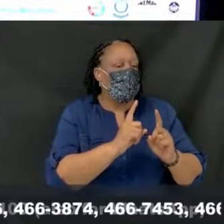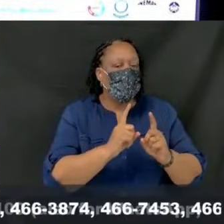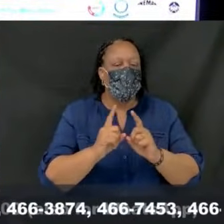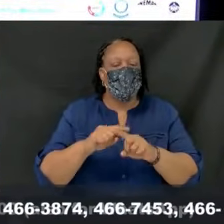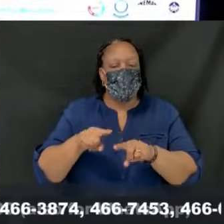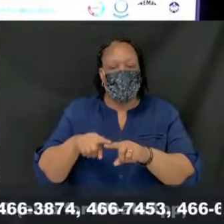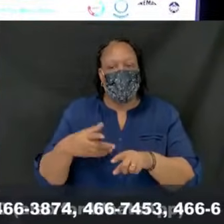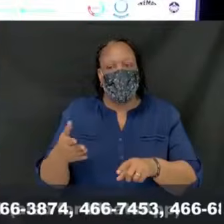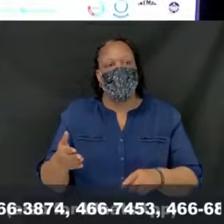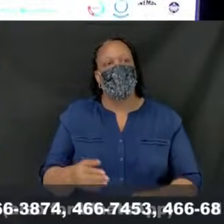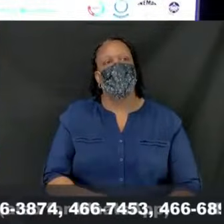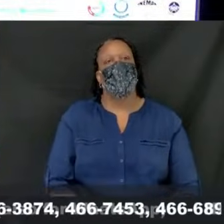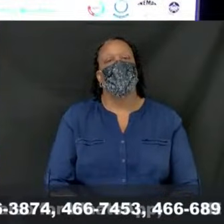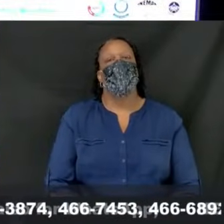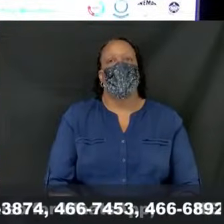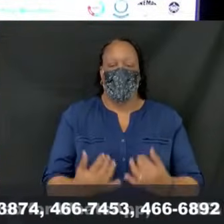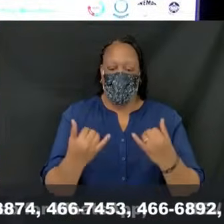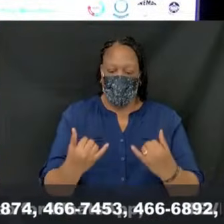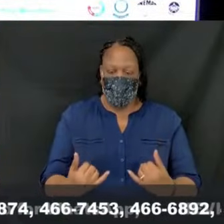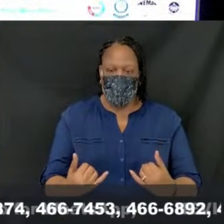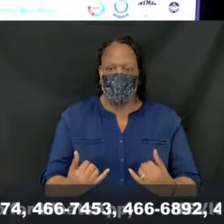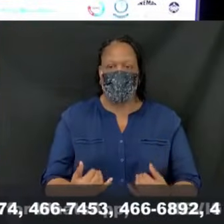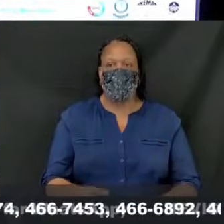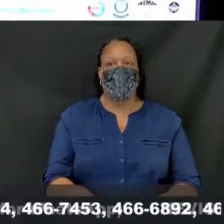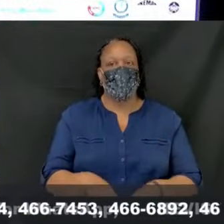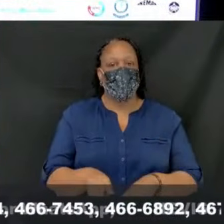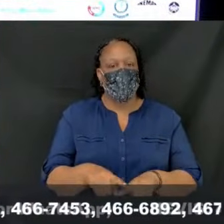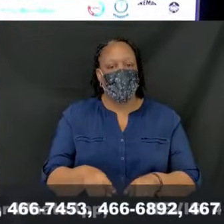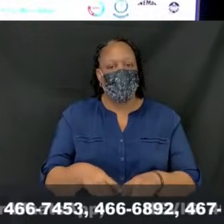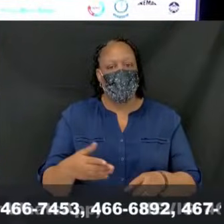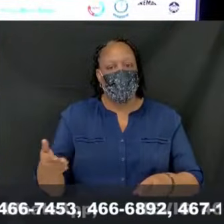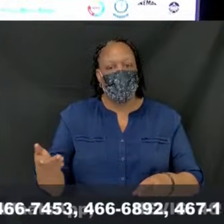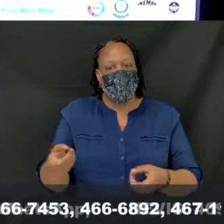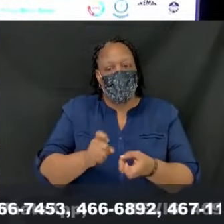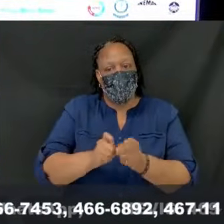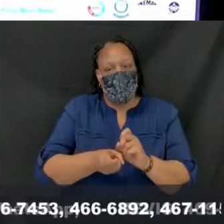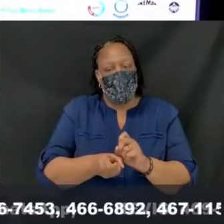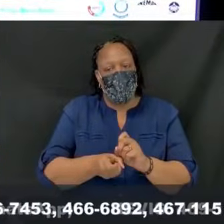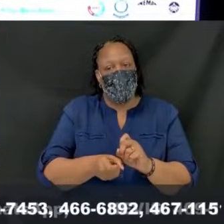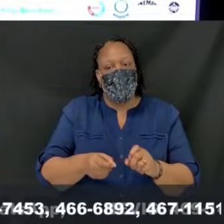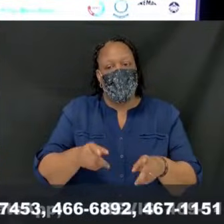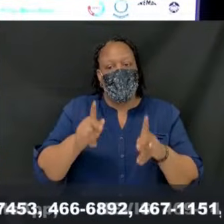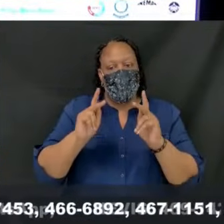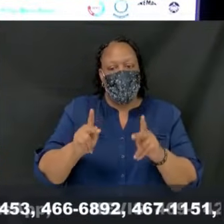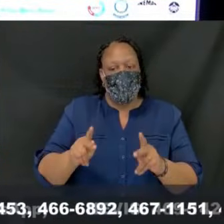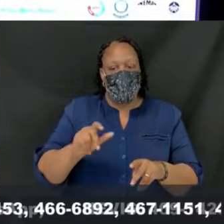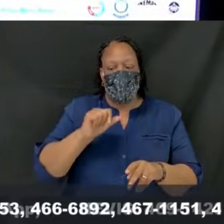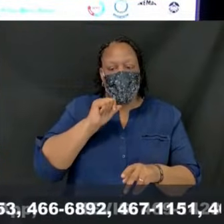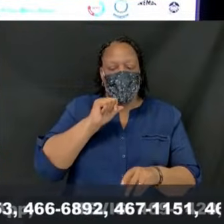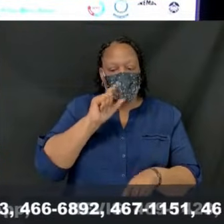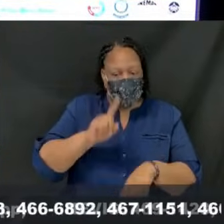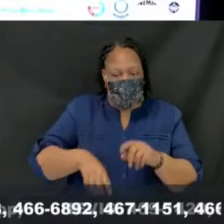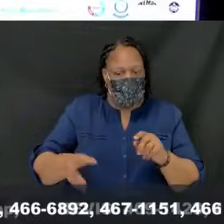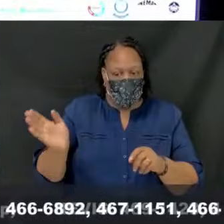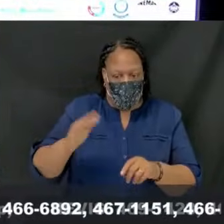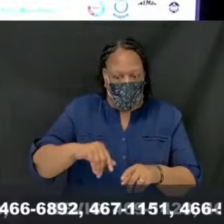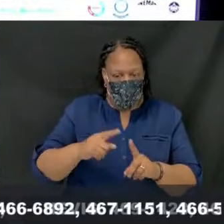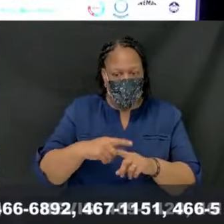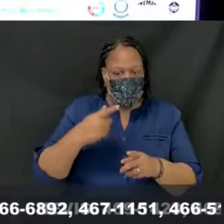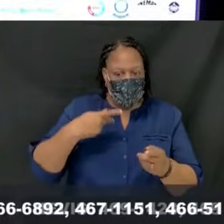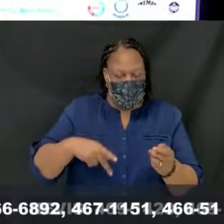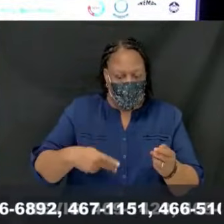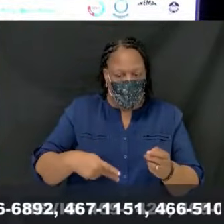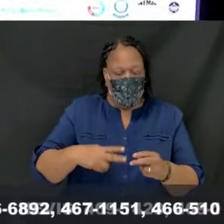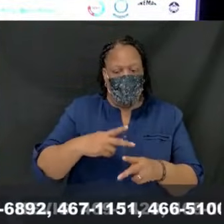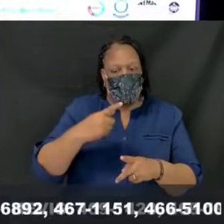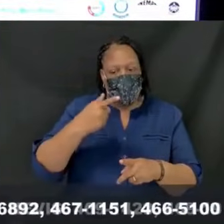the restriction that was lifted in the UK, and also the return of the BA flight to St. Kitts, because we